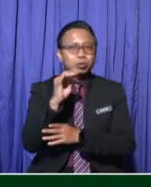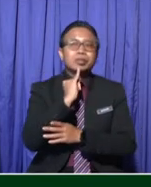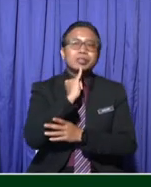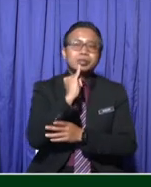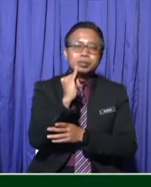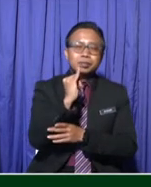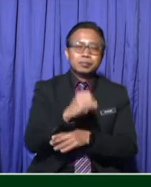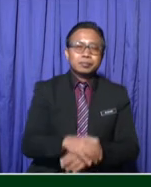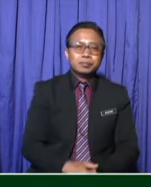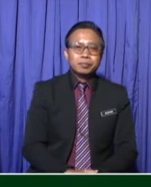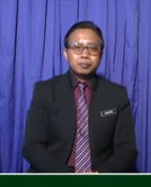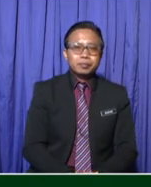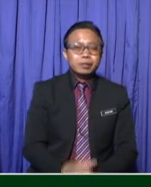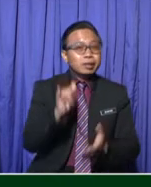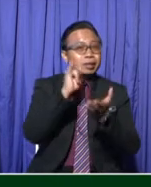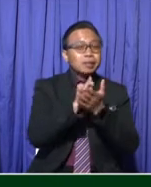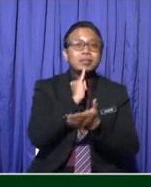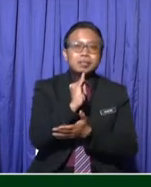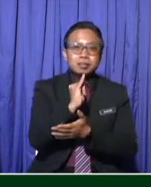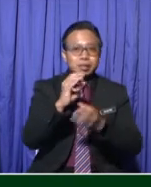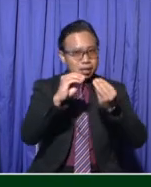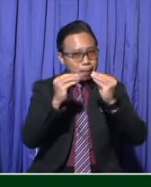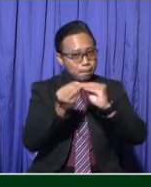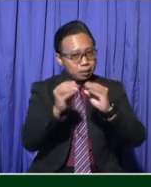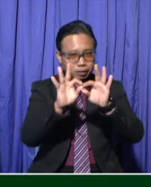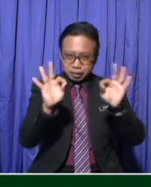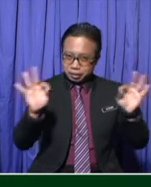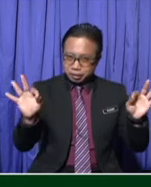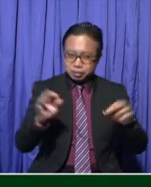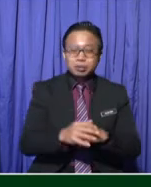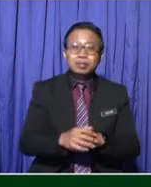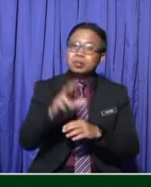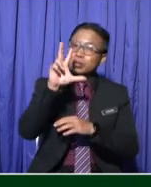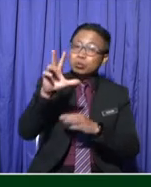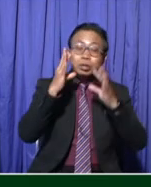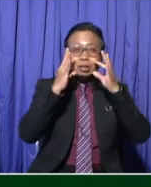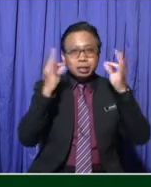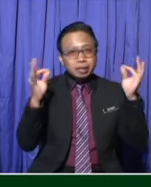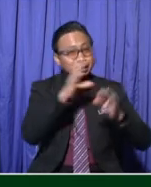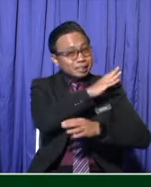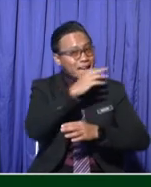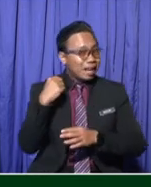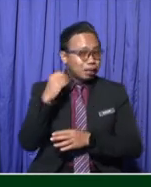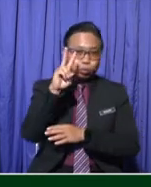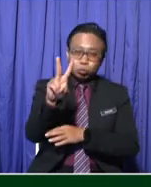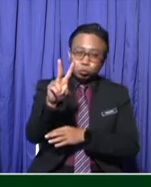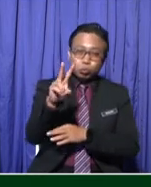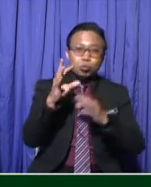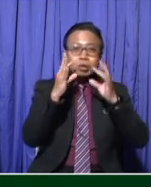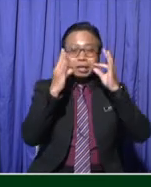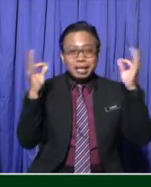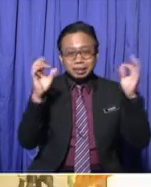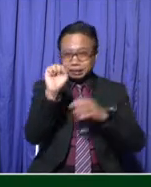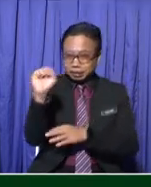3 plus 2 is... This is number sentence. There are three cats and two cats. Let